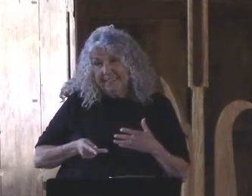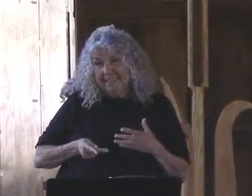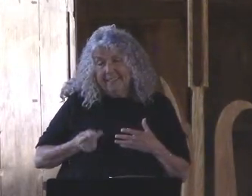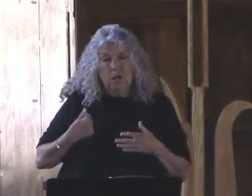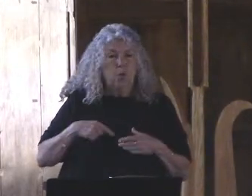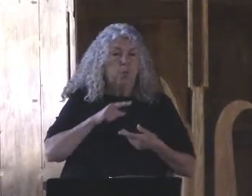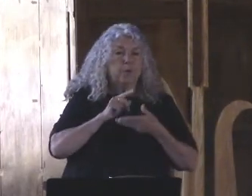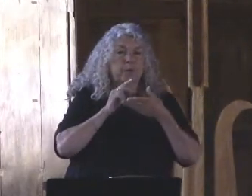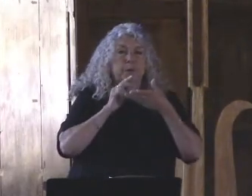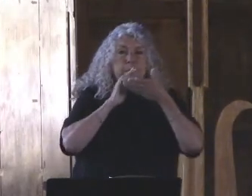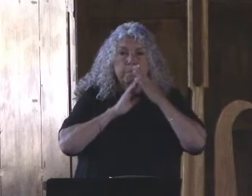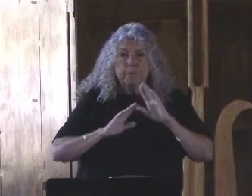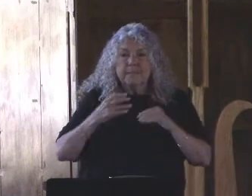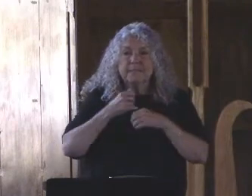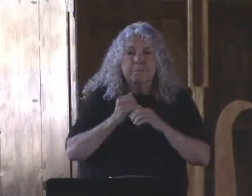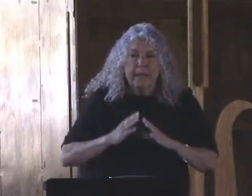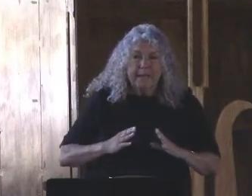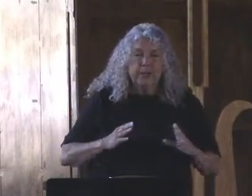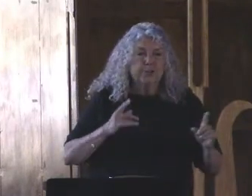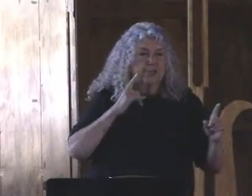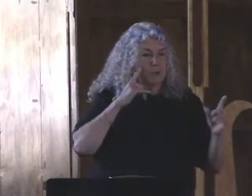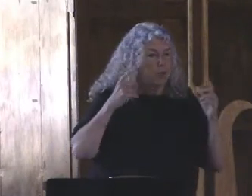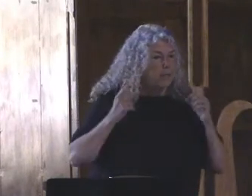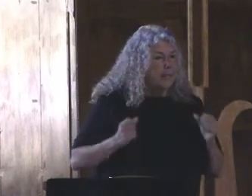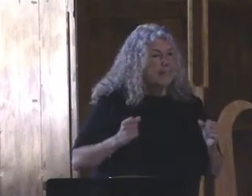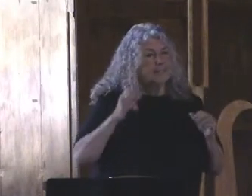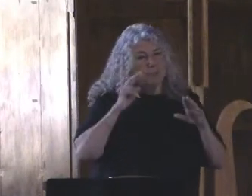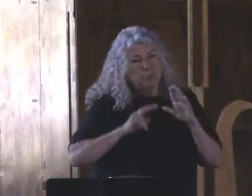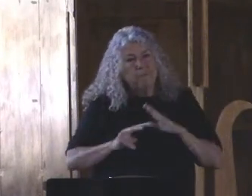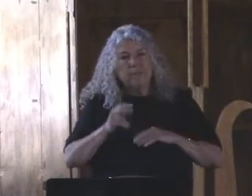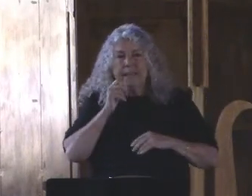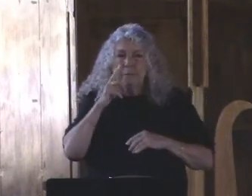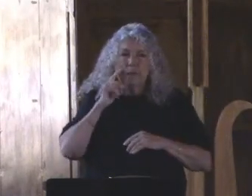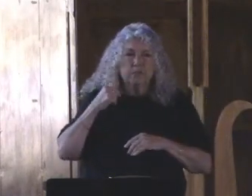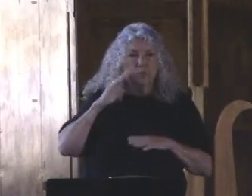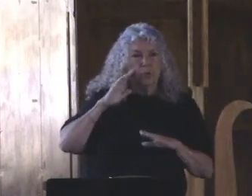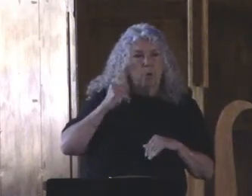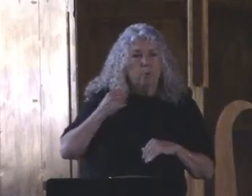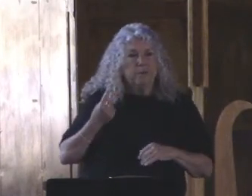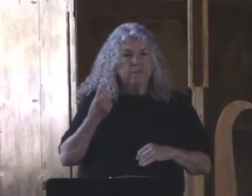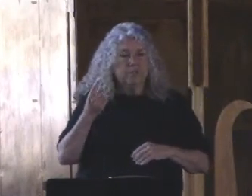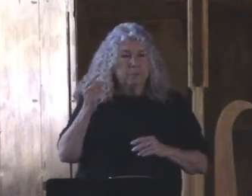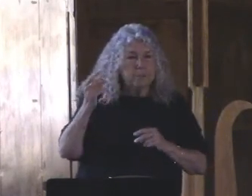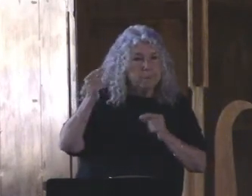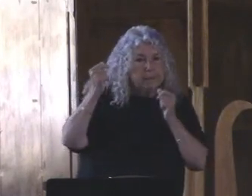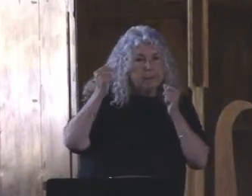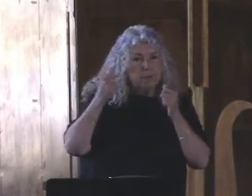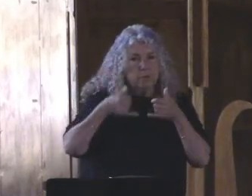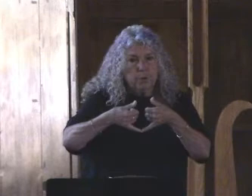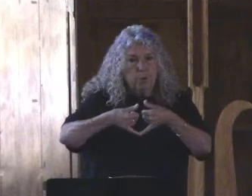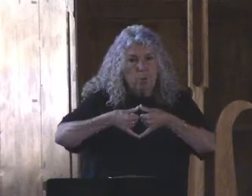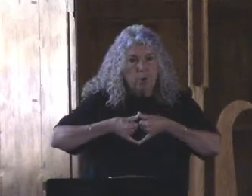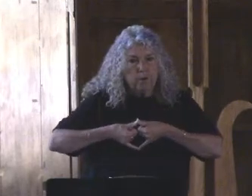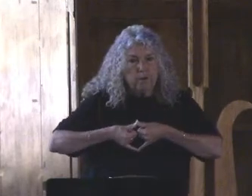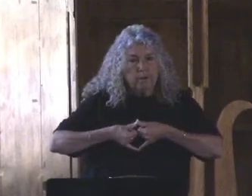We're peacemakers and neighbors and prophets and healers, not because we're hoping for some immediate